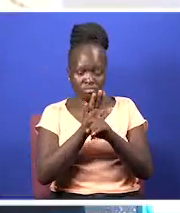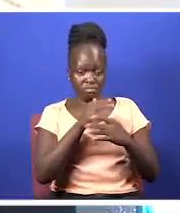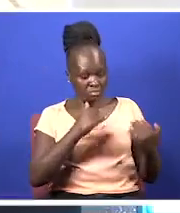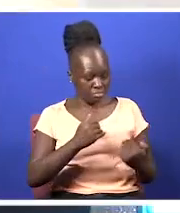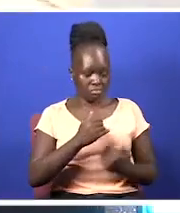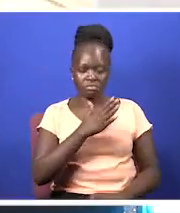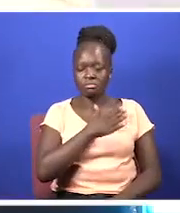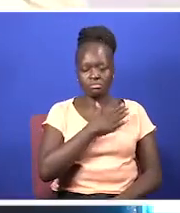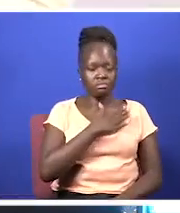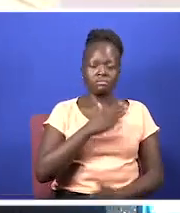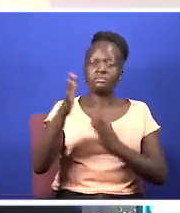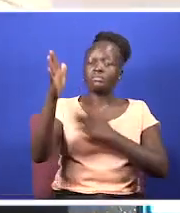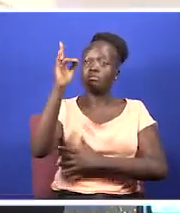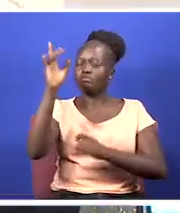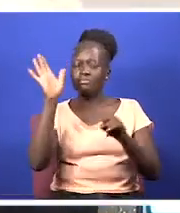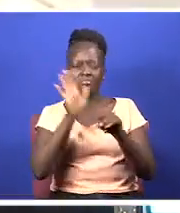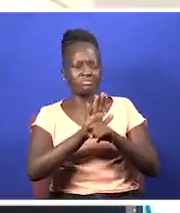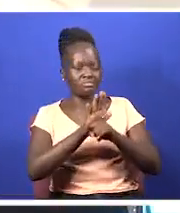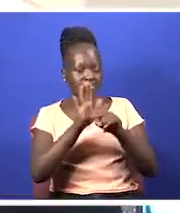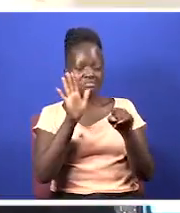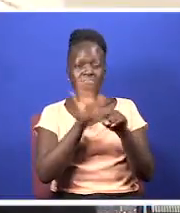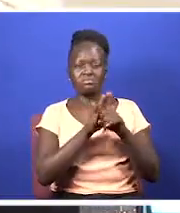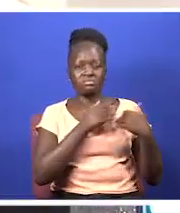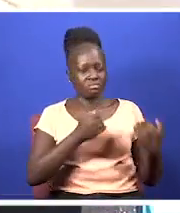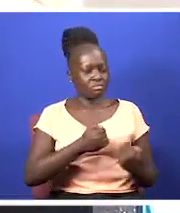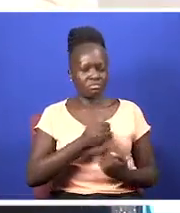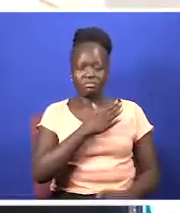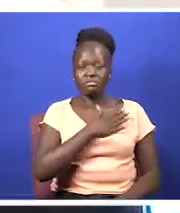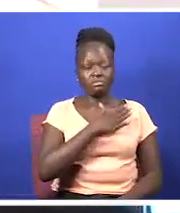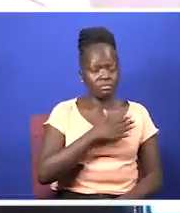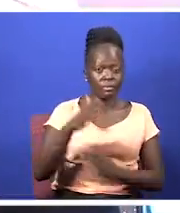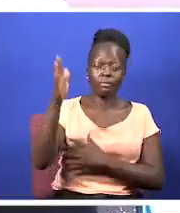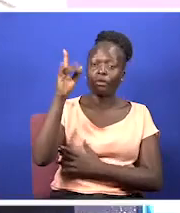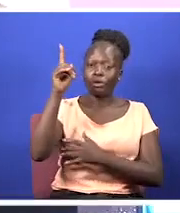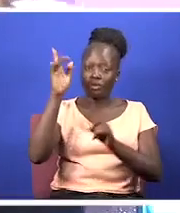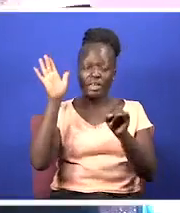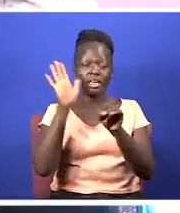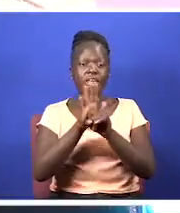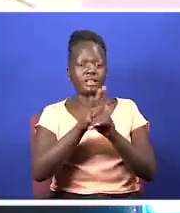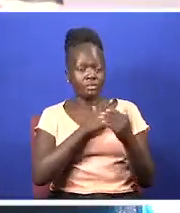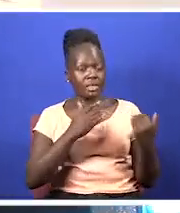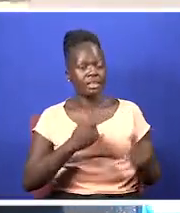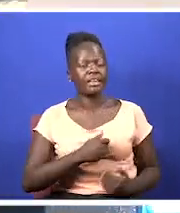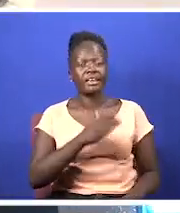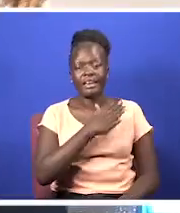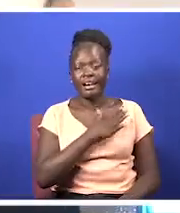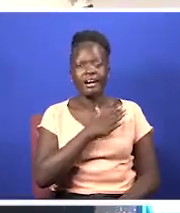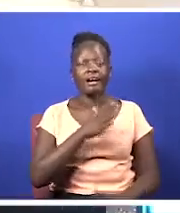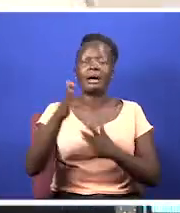me up, God. Fill me up, God. Fill me. Fill